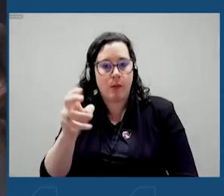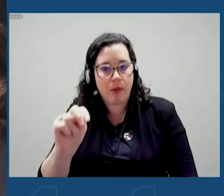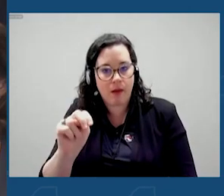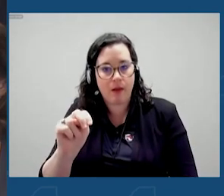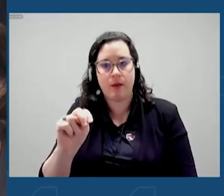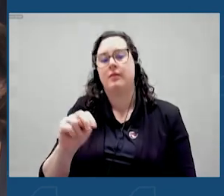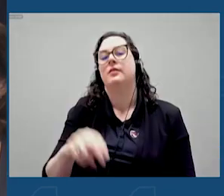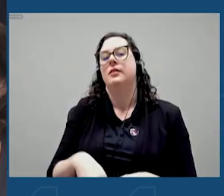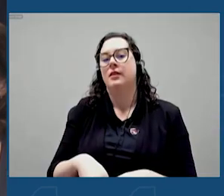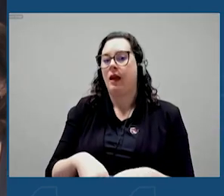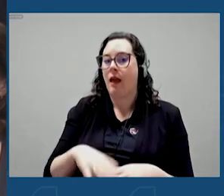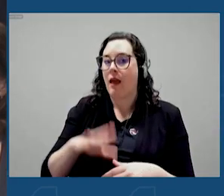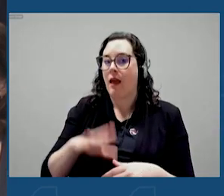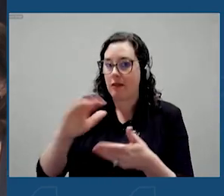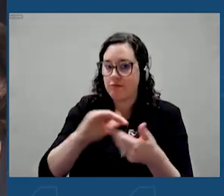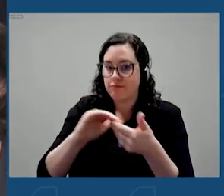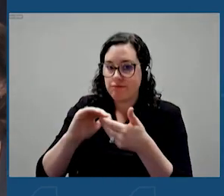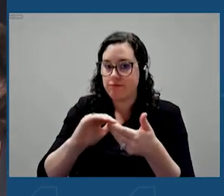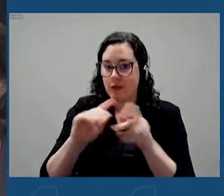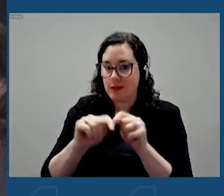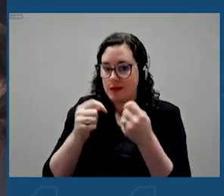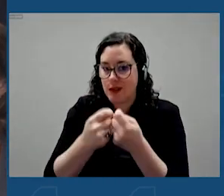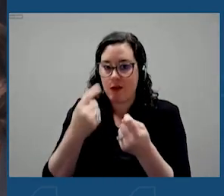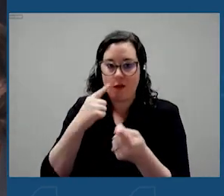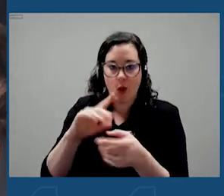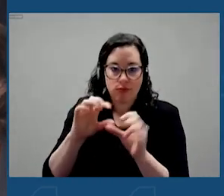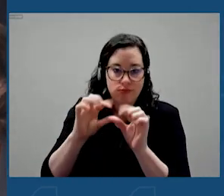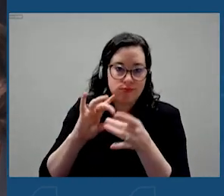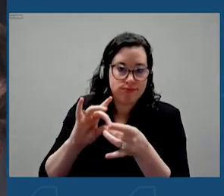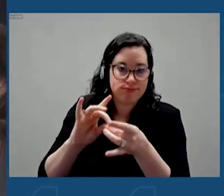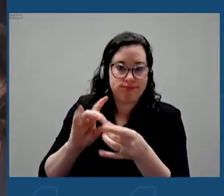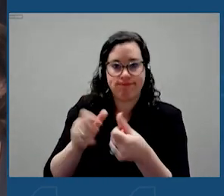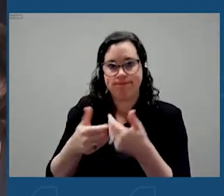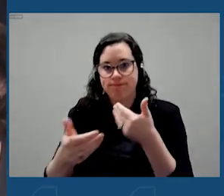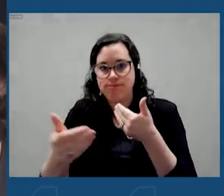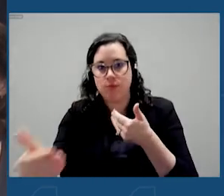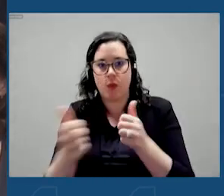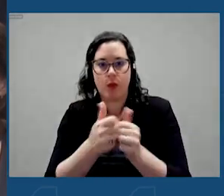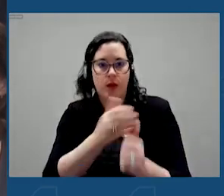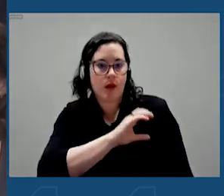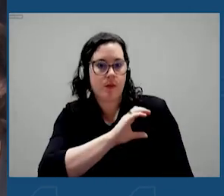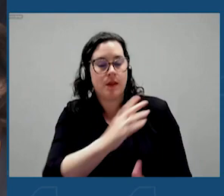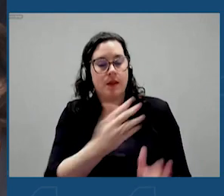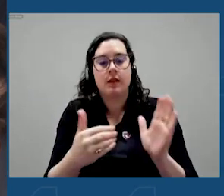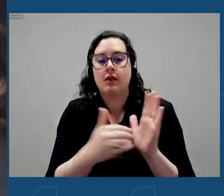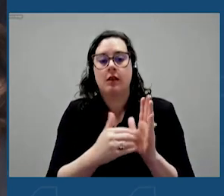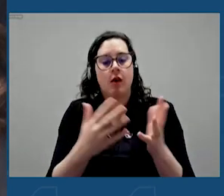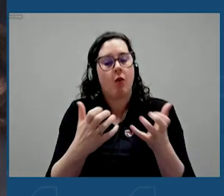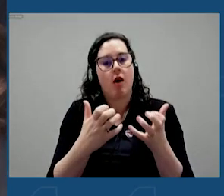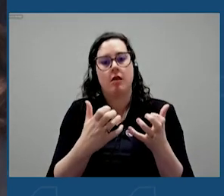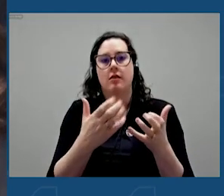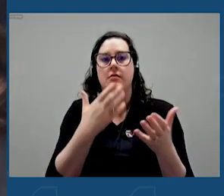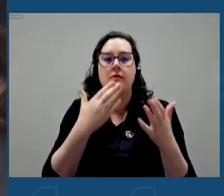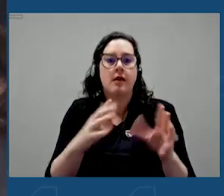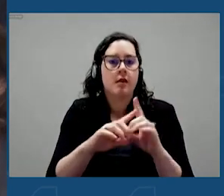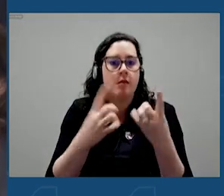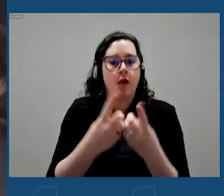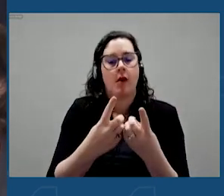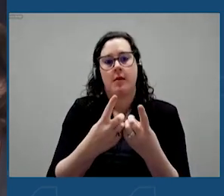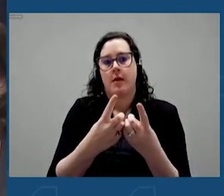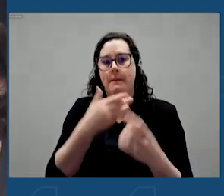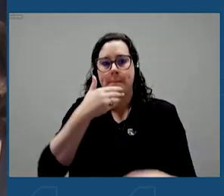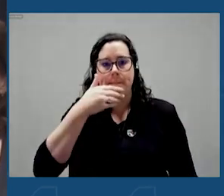their continued partnership in these efforts. And most of all, I want to thank our department's greatest